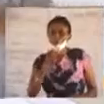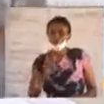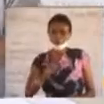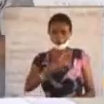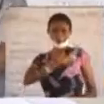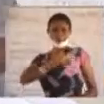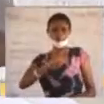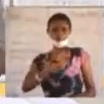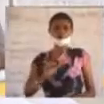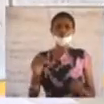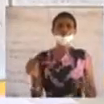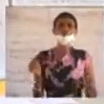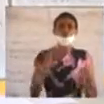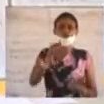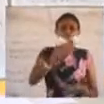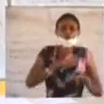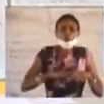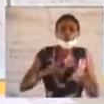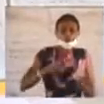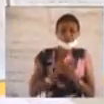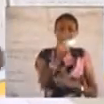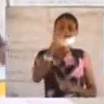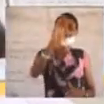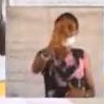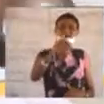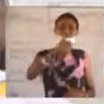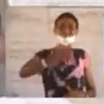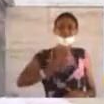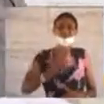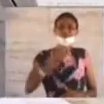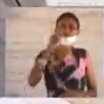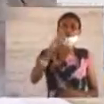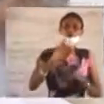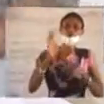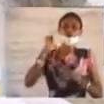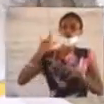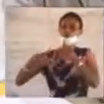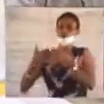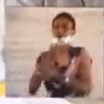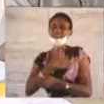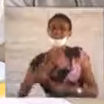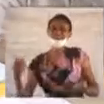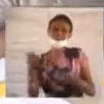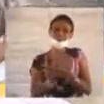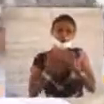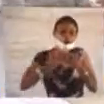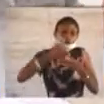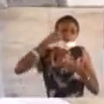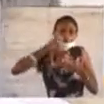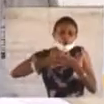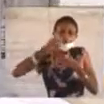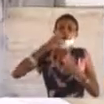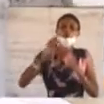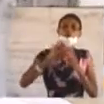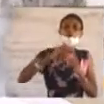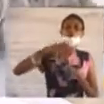I cannot perform, I cannot do this, and John will always take this to do the same thing that I want to do, then let me try